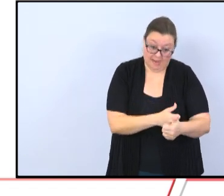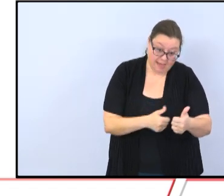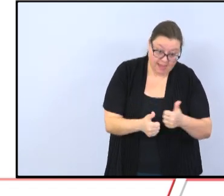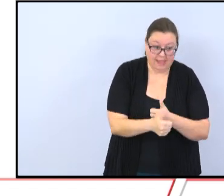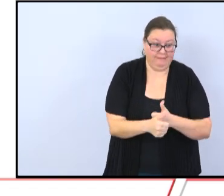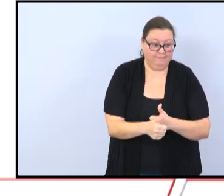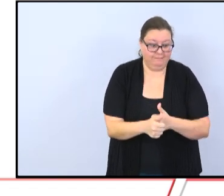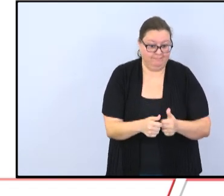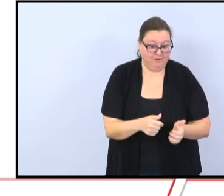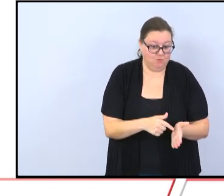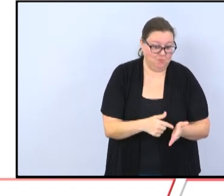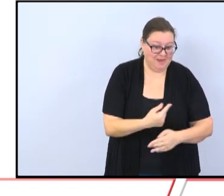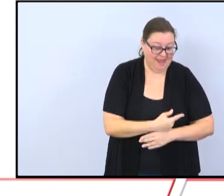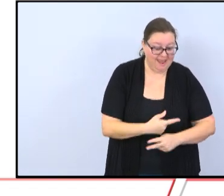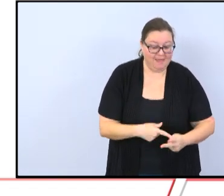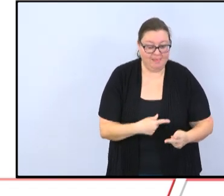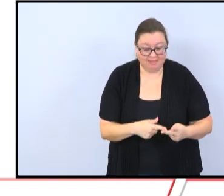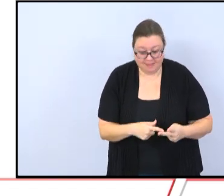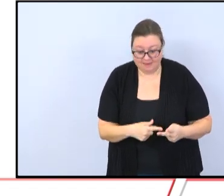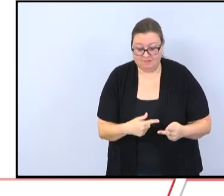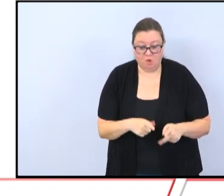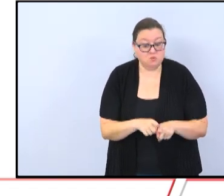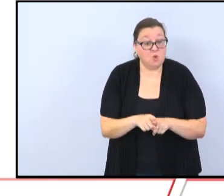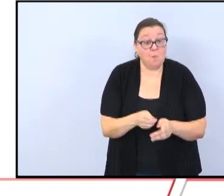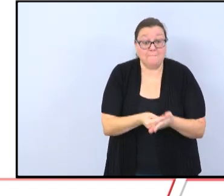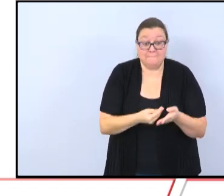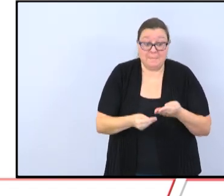all our boxes there.